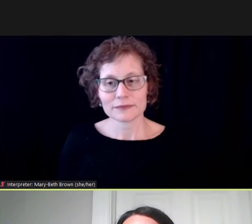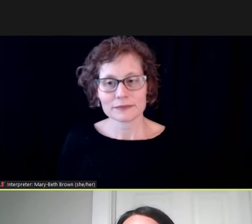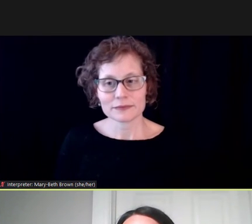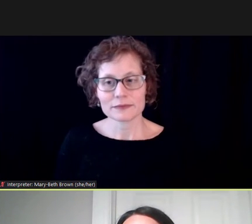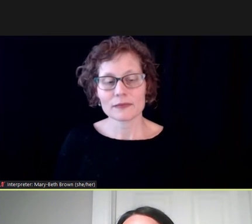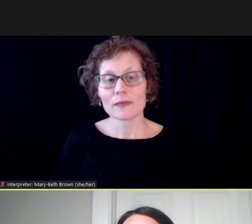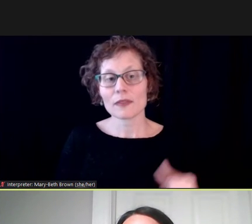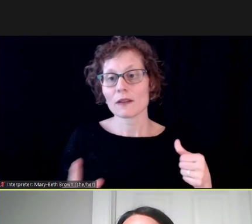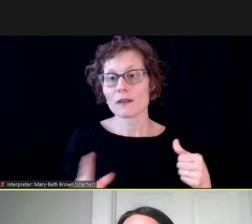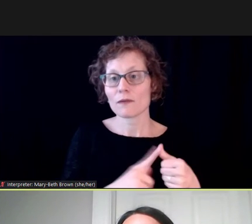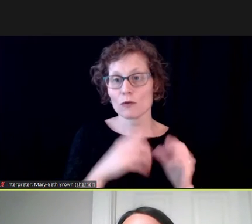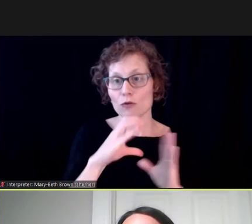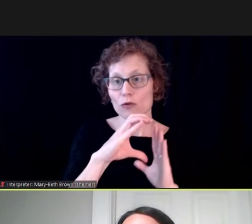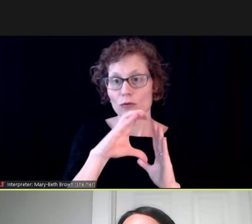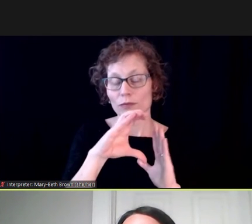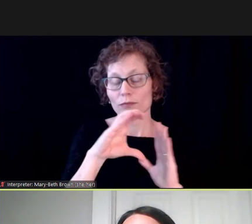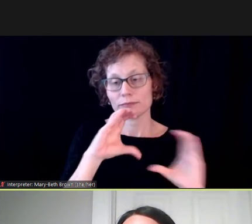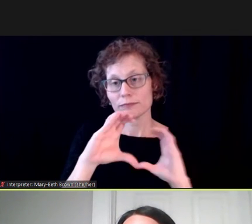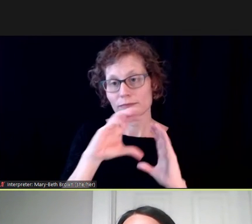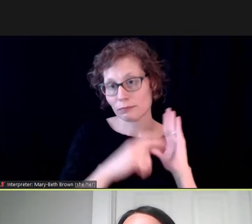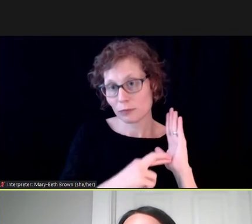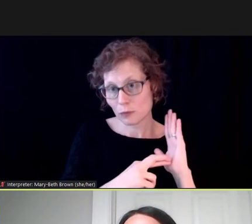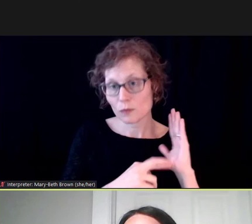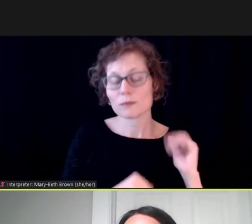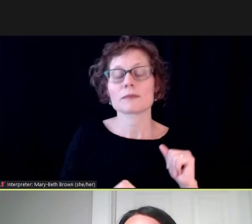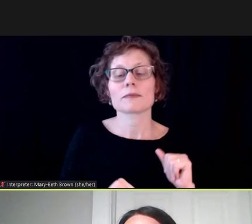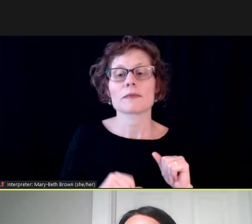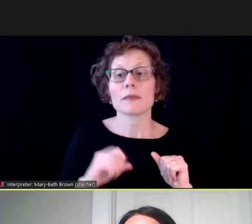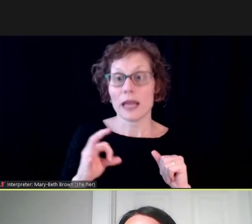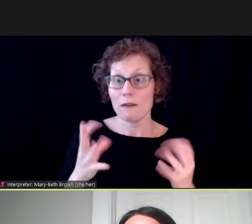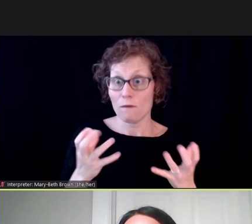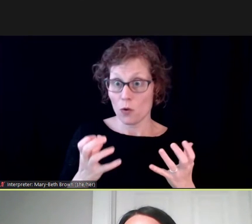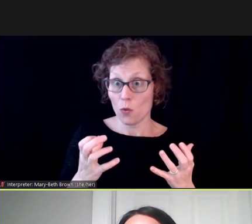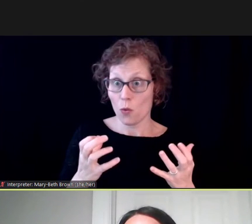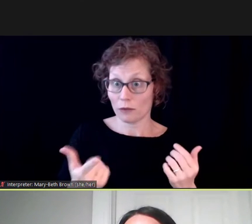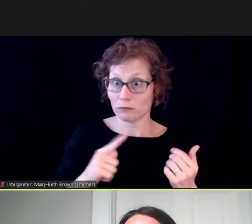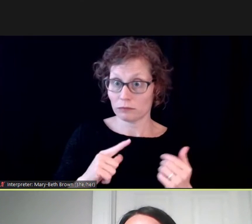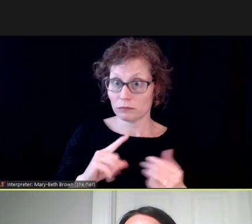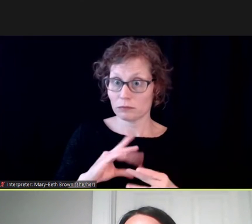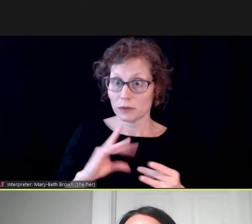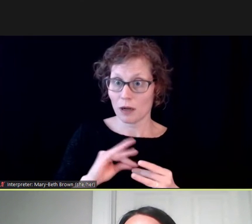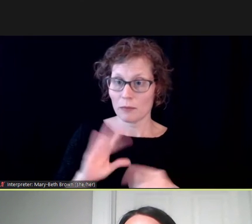The first one, raise your hand if you want to talk.